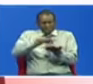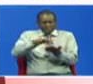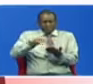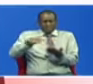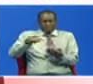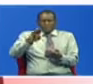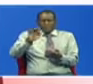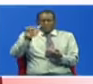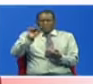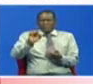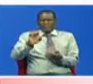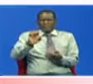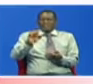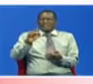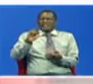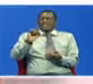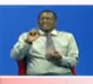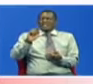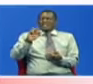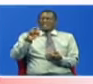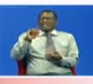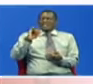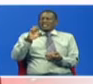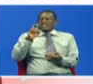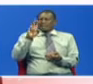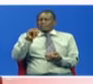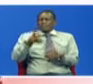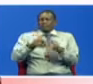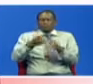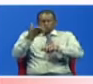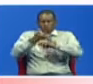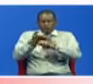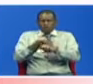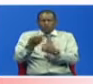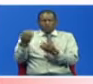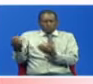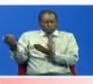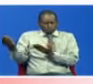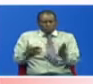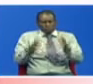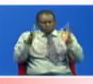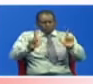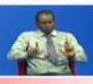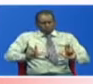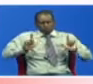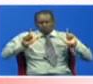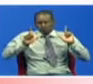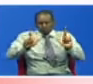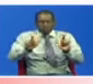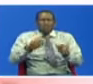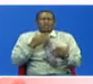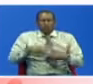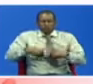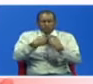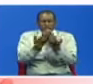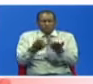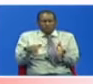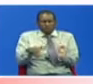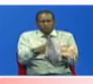from Kwale that has come in with a big donation, and I would like to give them a